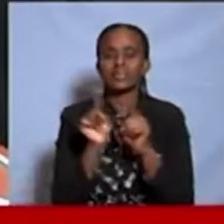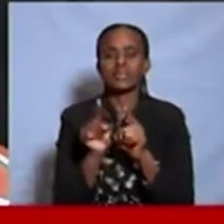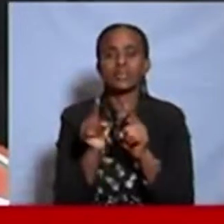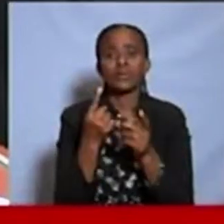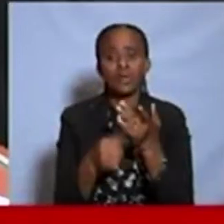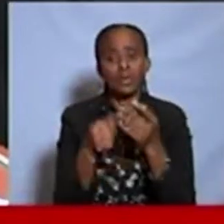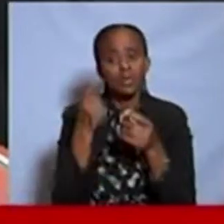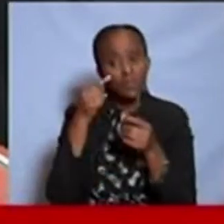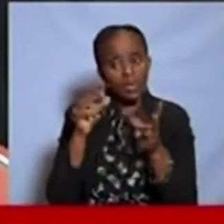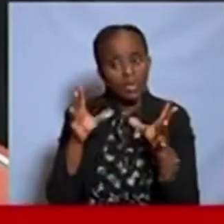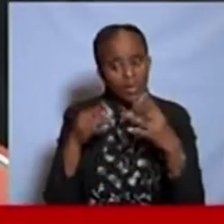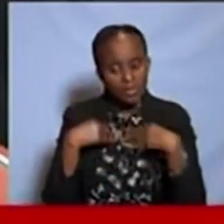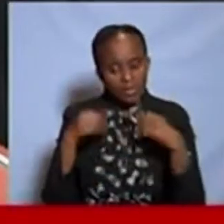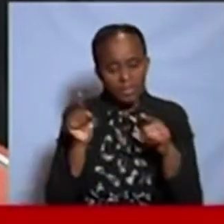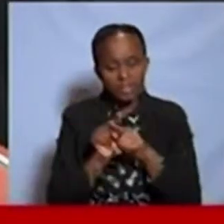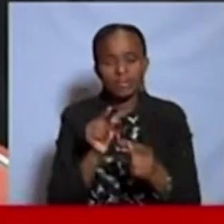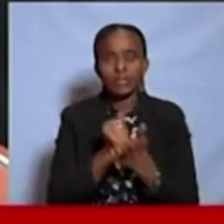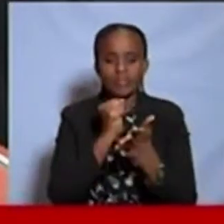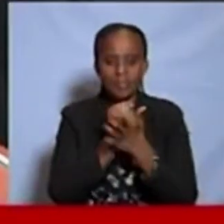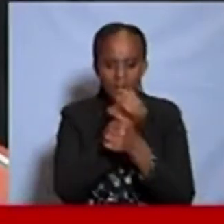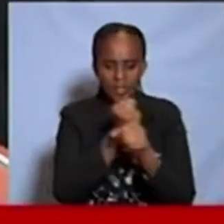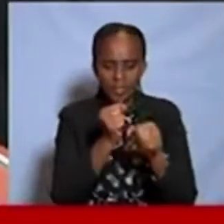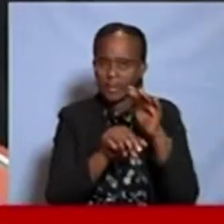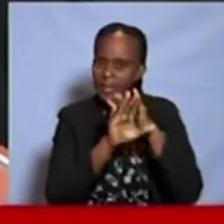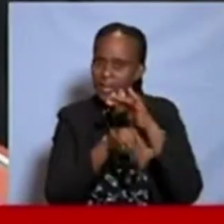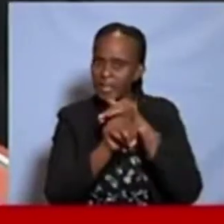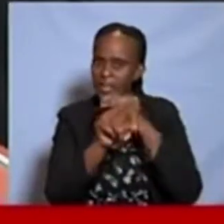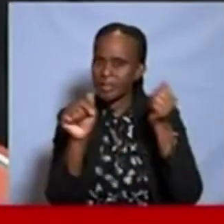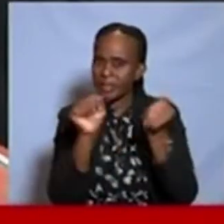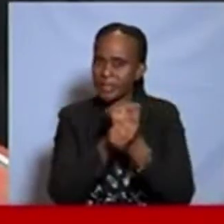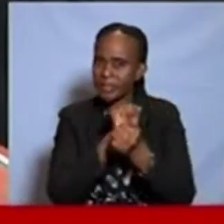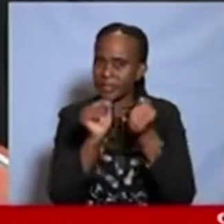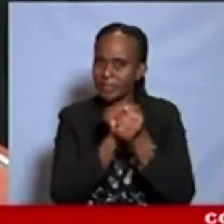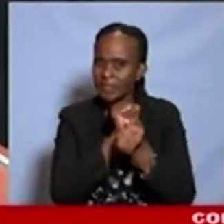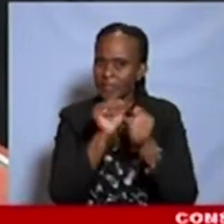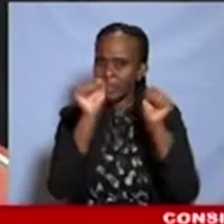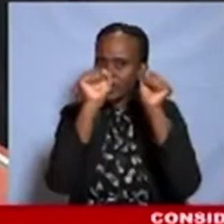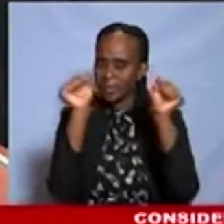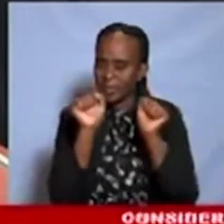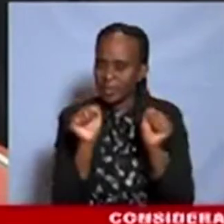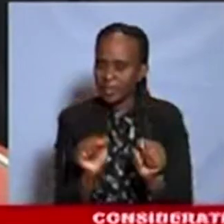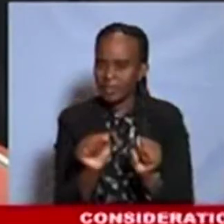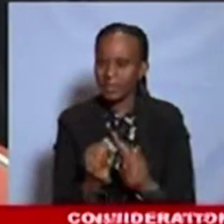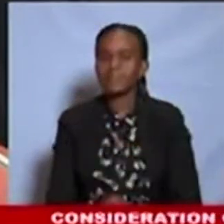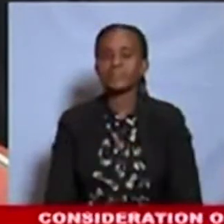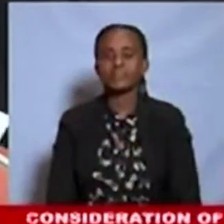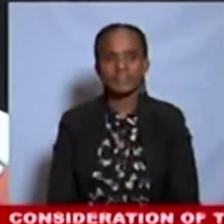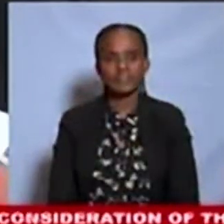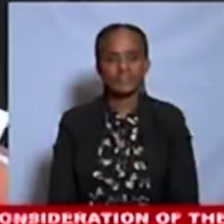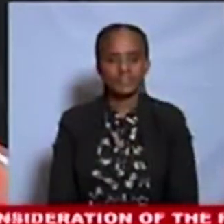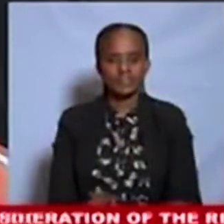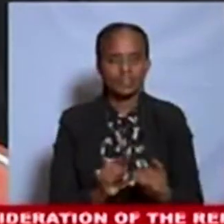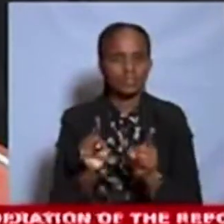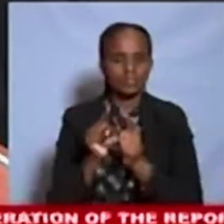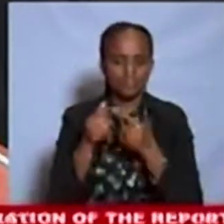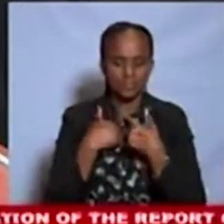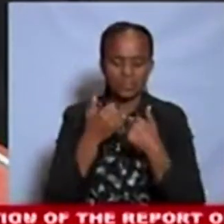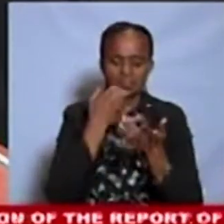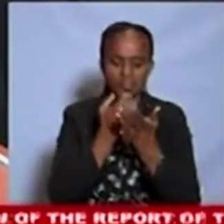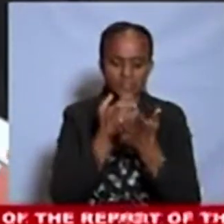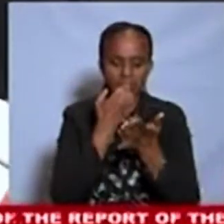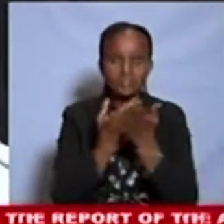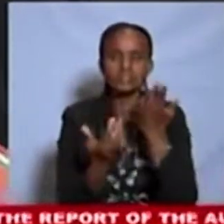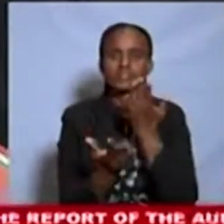for consideration and resolved under that minute to demolish the structure. There is also evidence attached to that